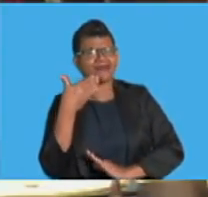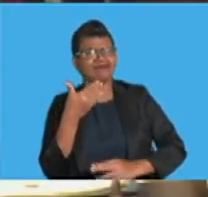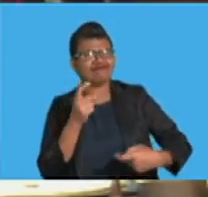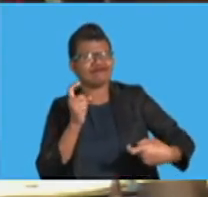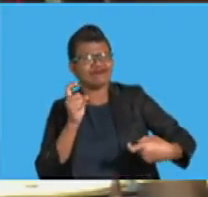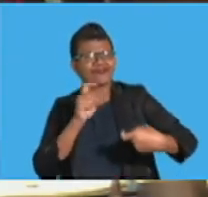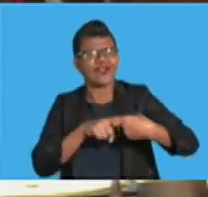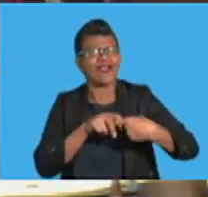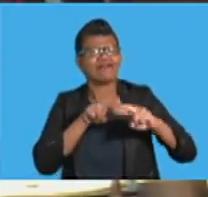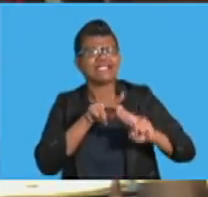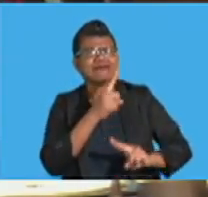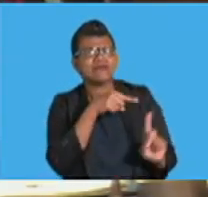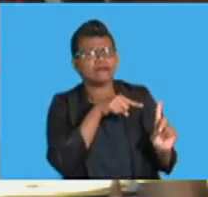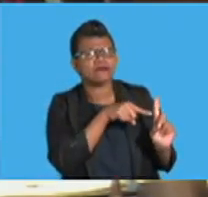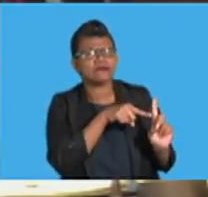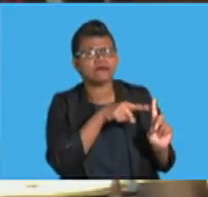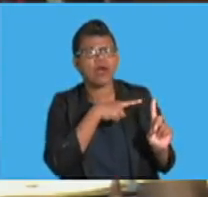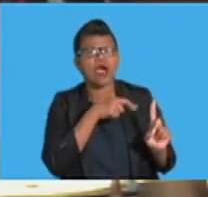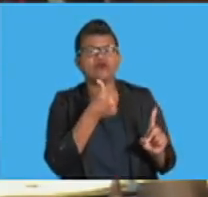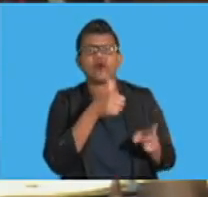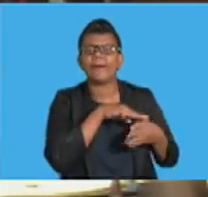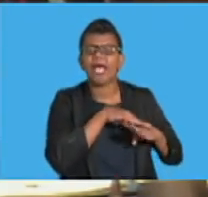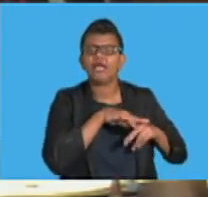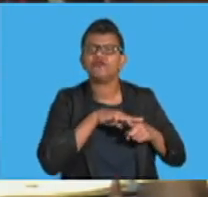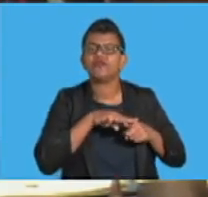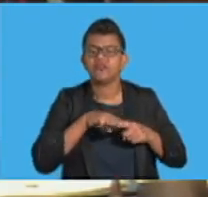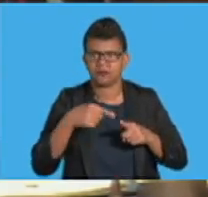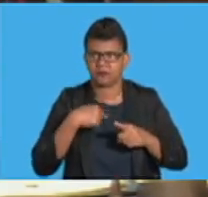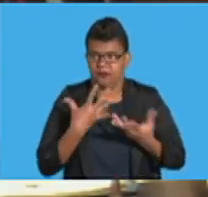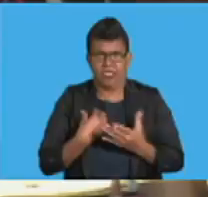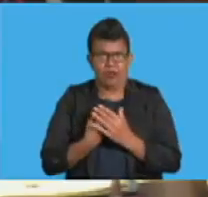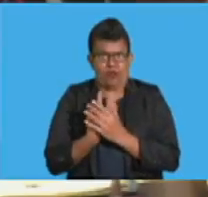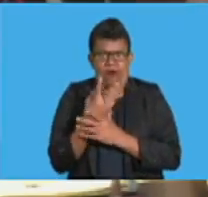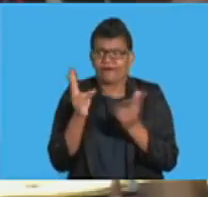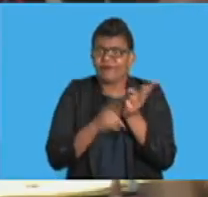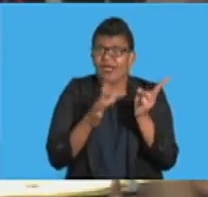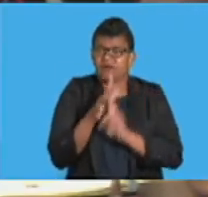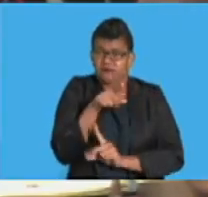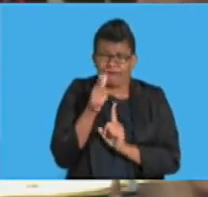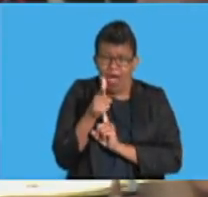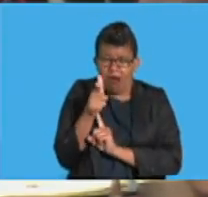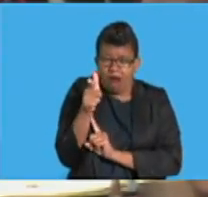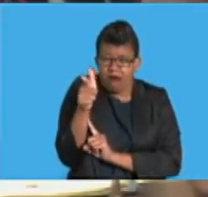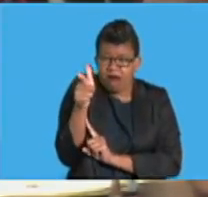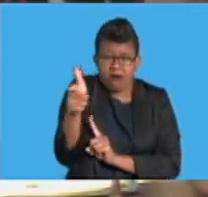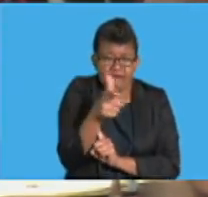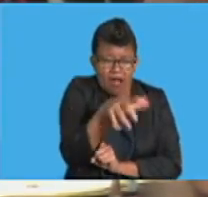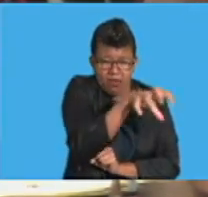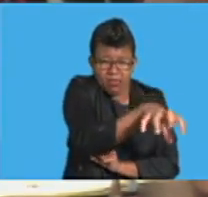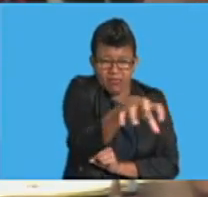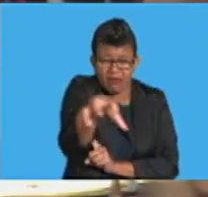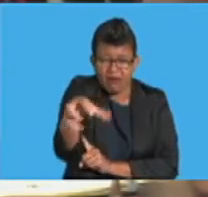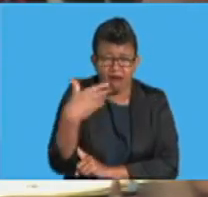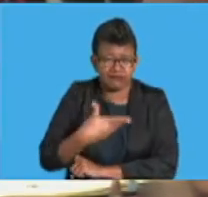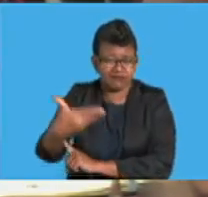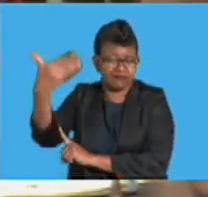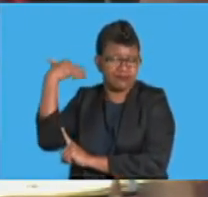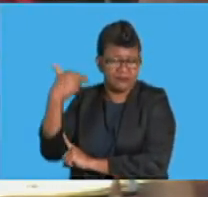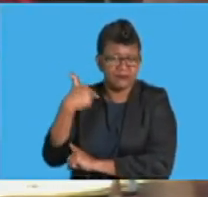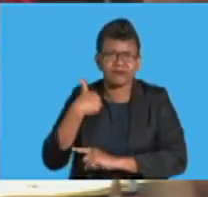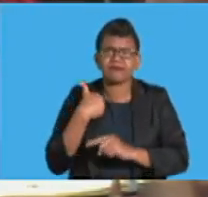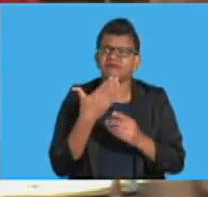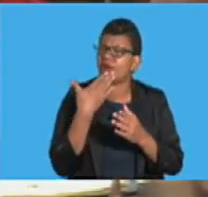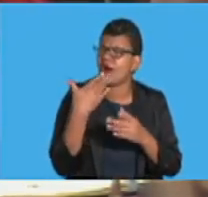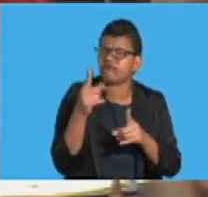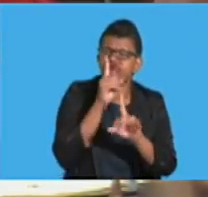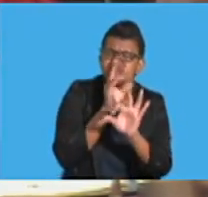Fijians. I grew up in a rural area of Fiji where whilst we lived harmoniously side by side, there were